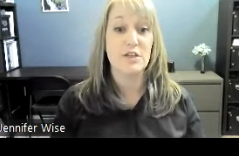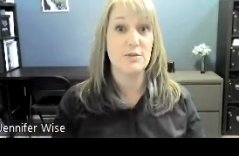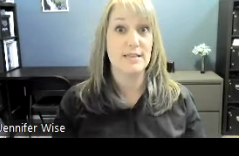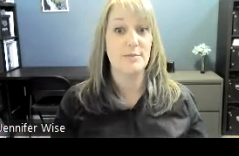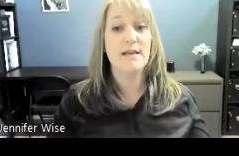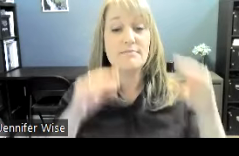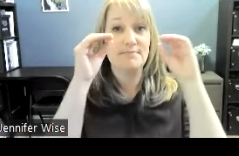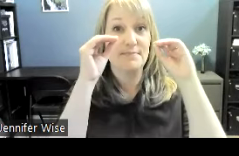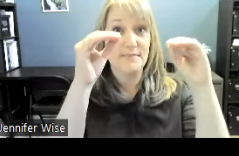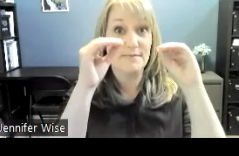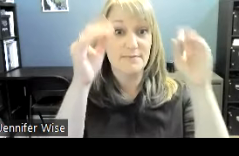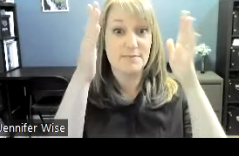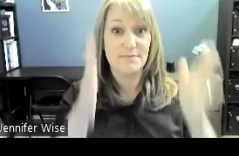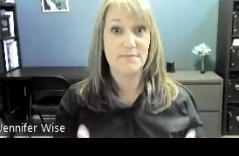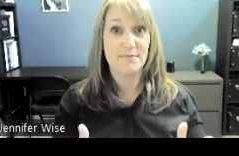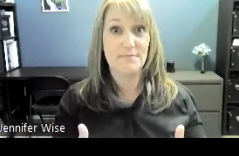You could do it this way.